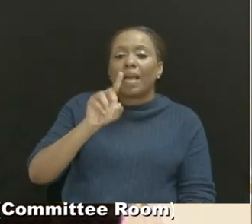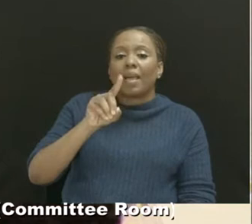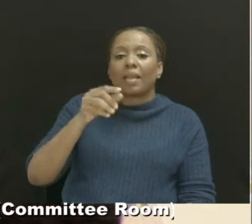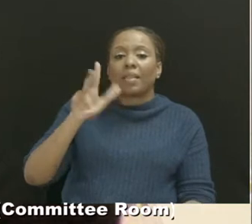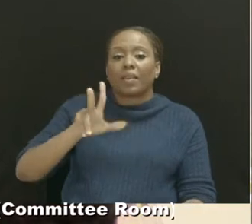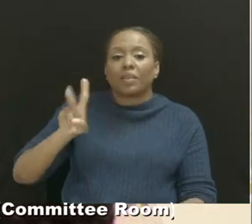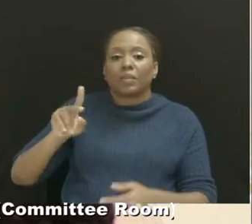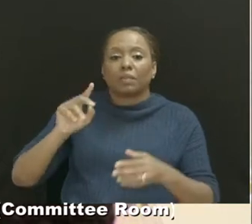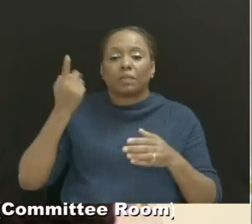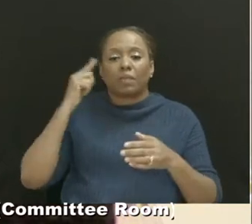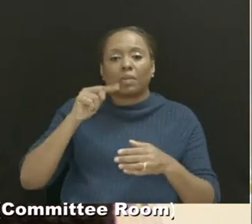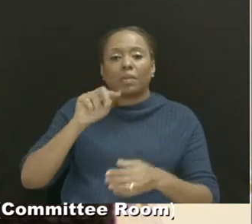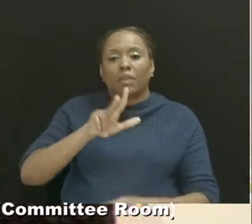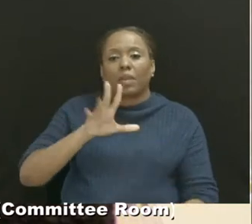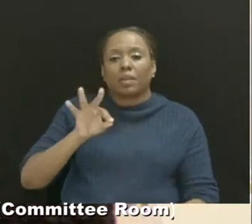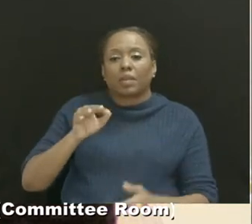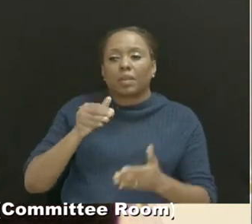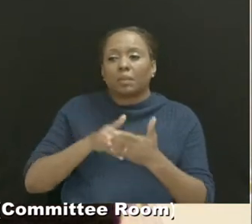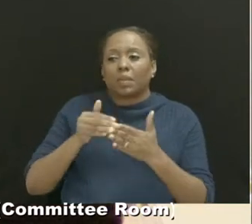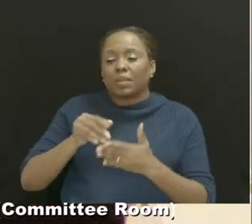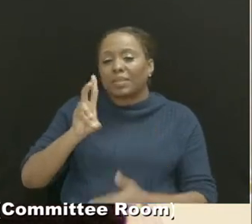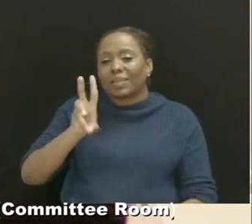of